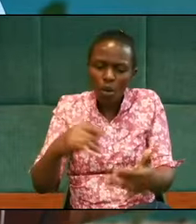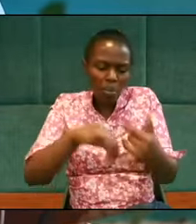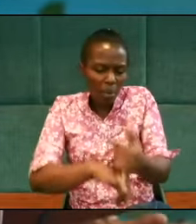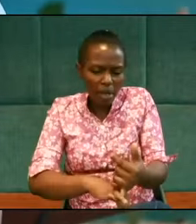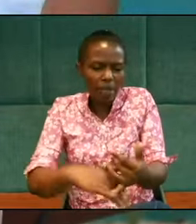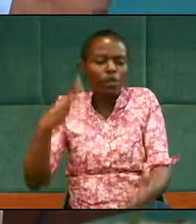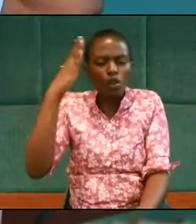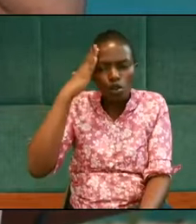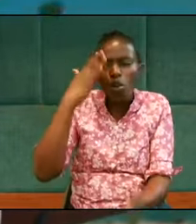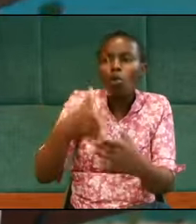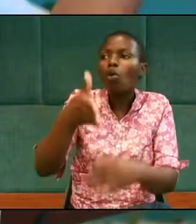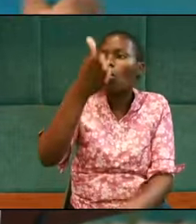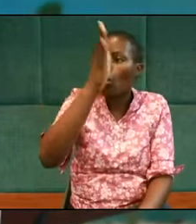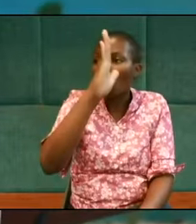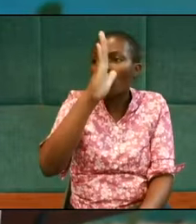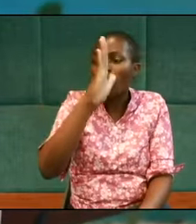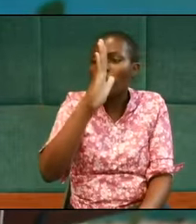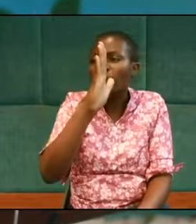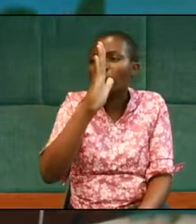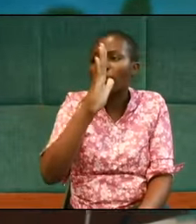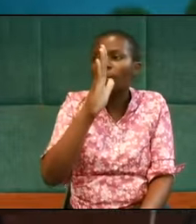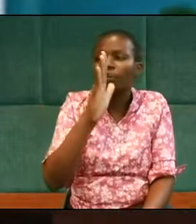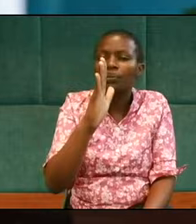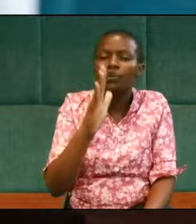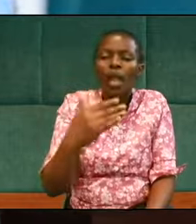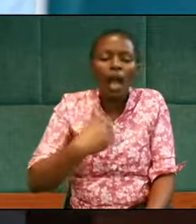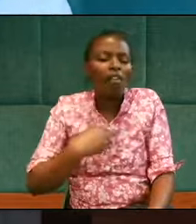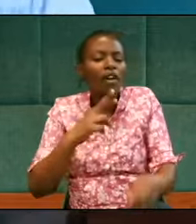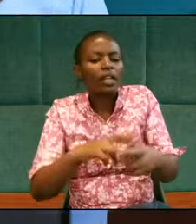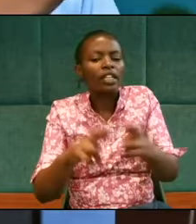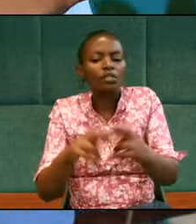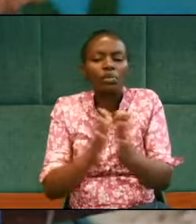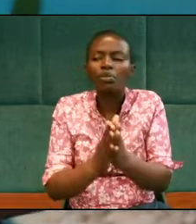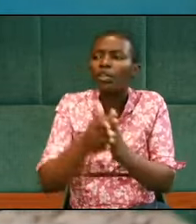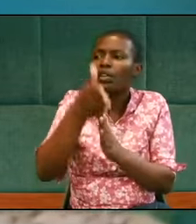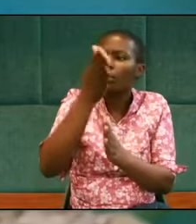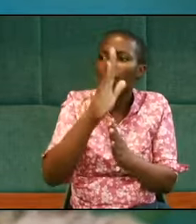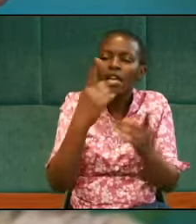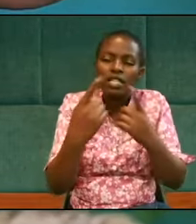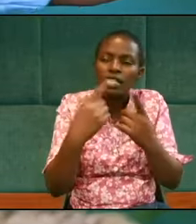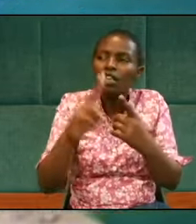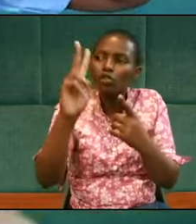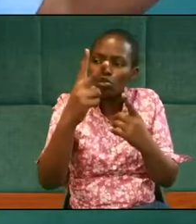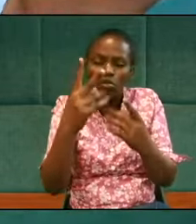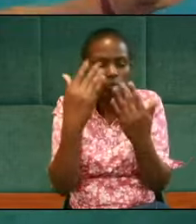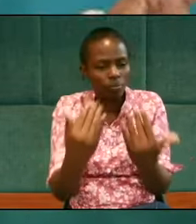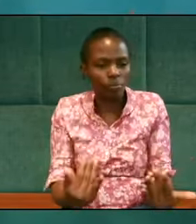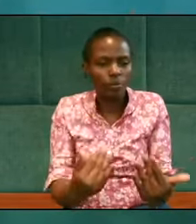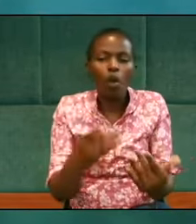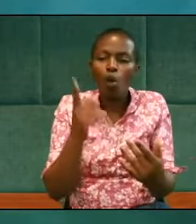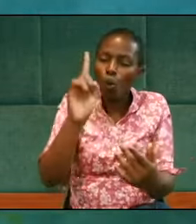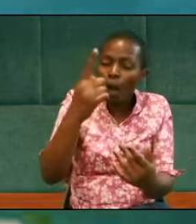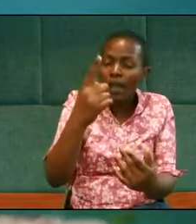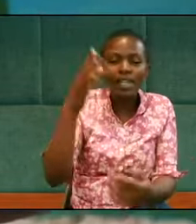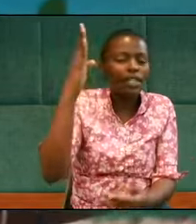God. Know the God concept. Have a relationship with God. I'm saying two things. It's one is a knowledge,